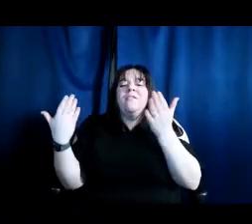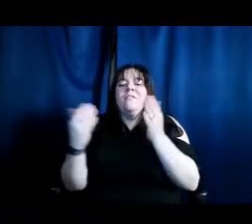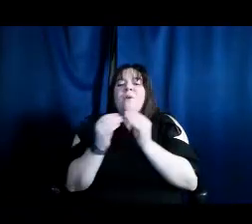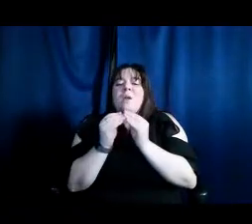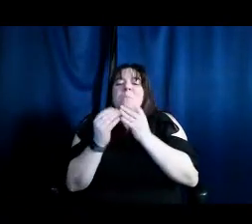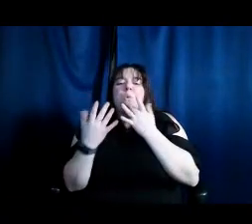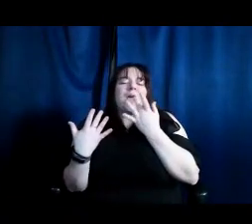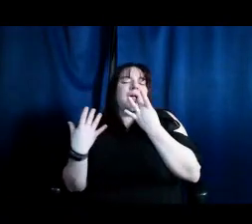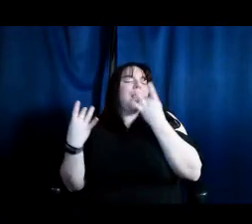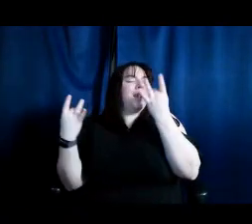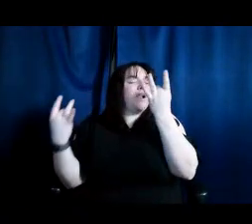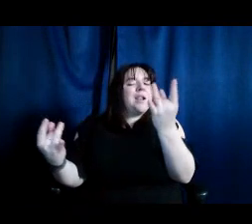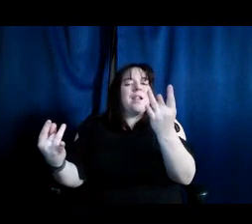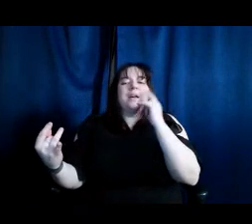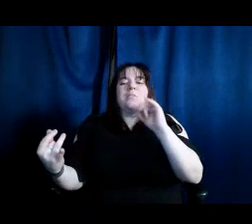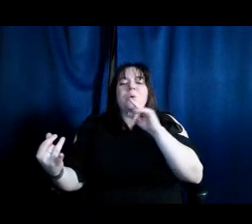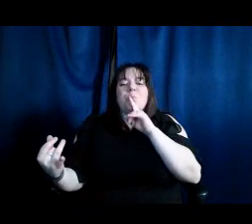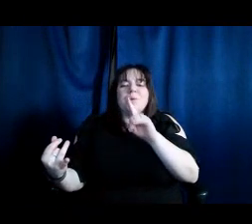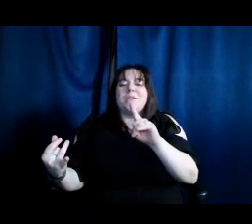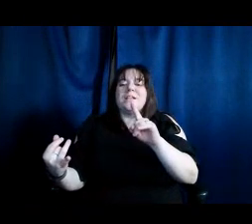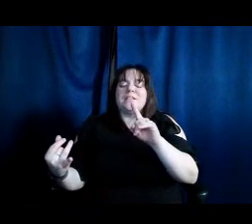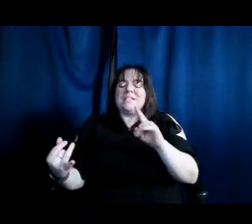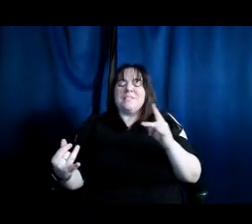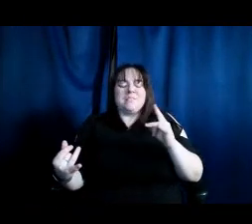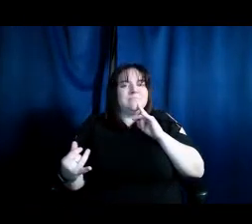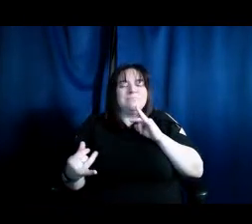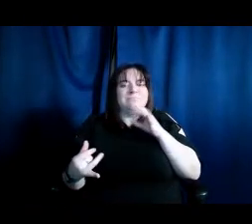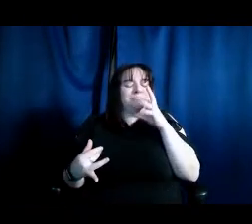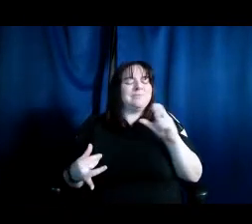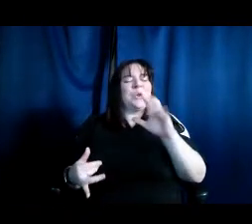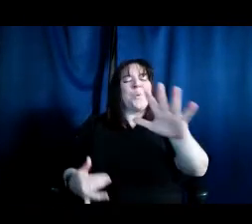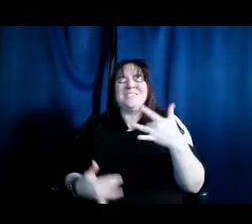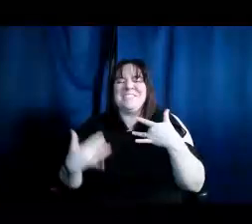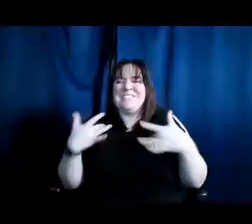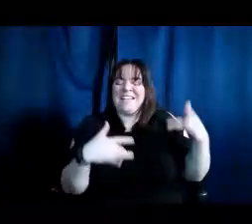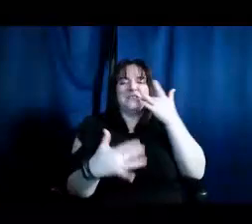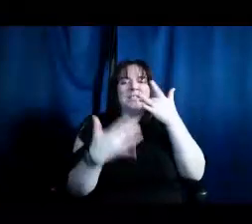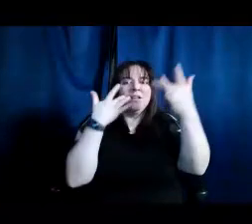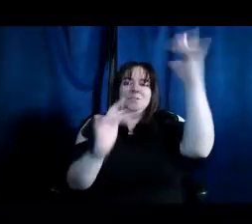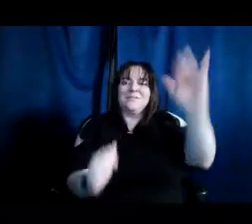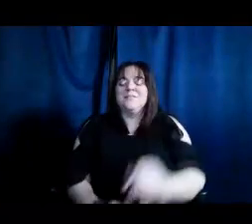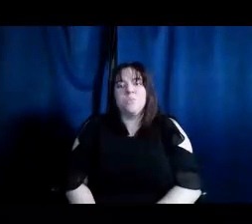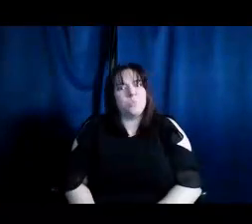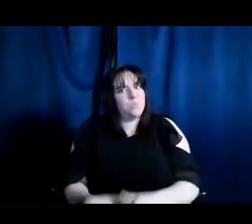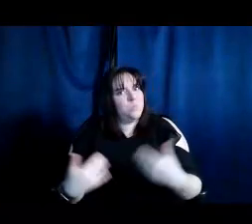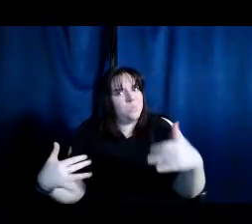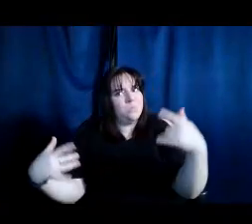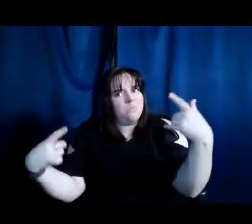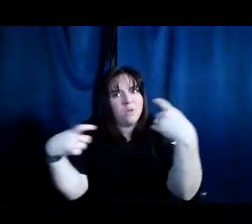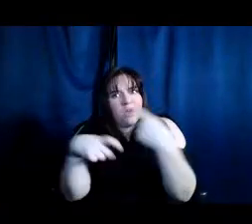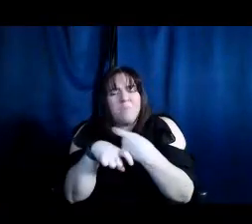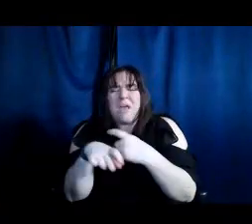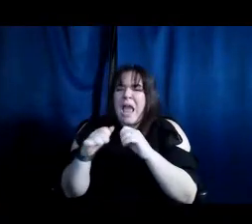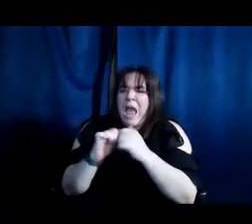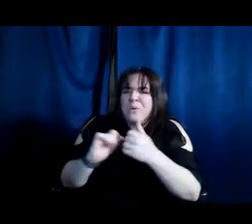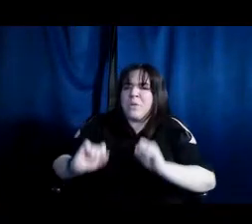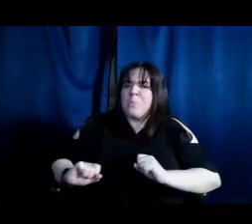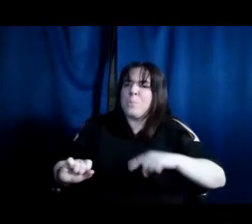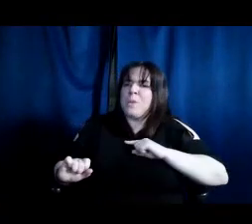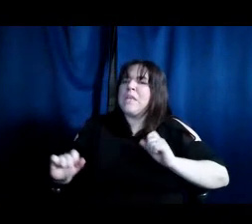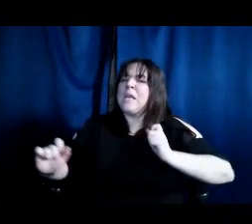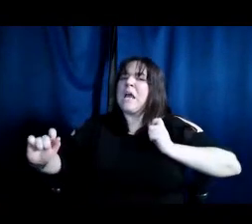the senses. Whew, that description is complex and flowery. Shelly, how can this be adjusted to